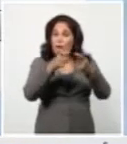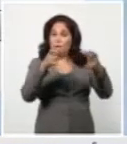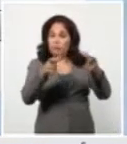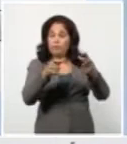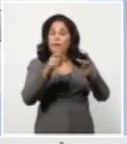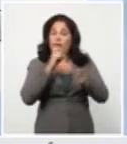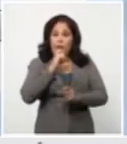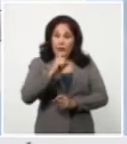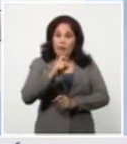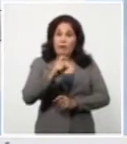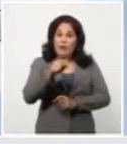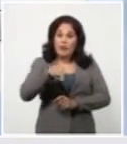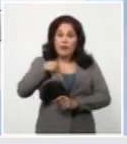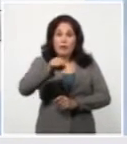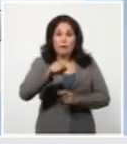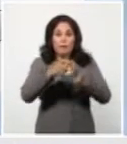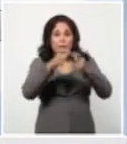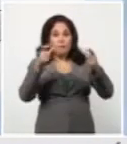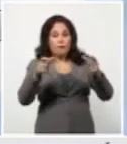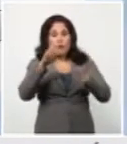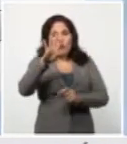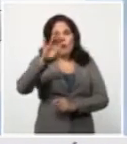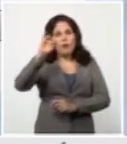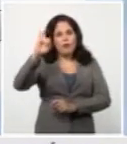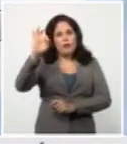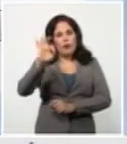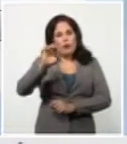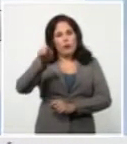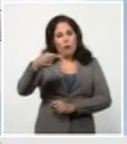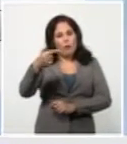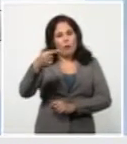73,640 cases were confirmed yesterday.